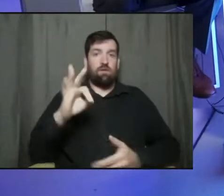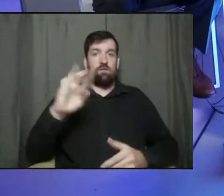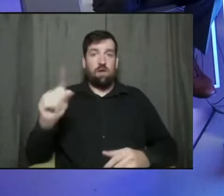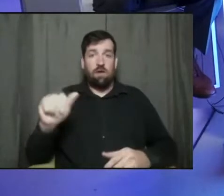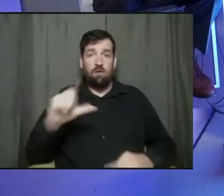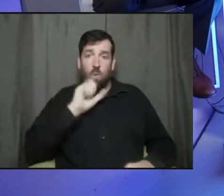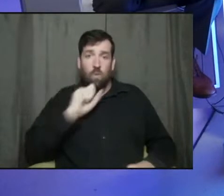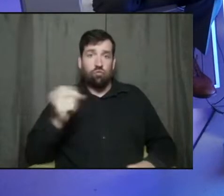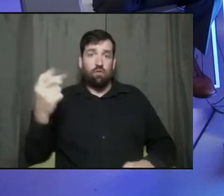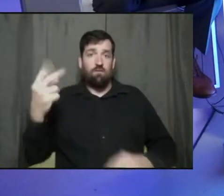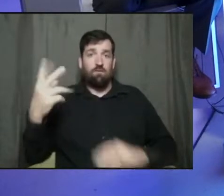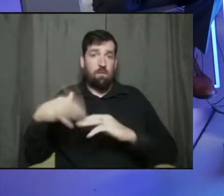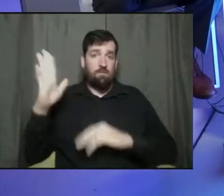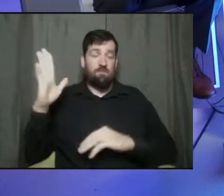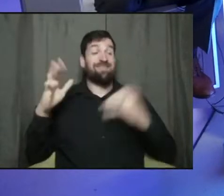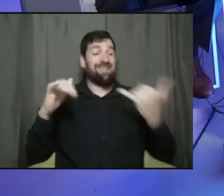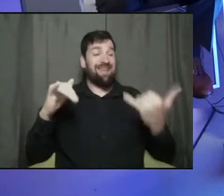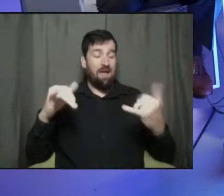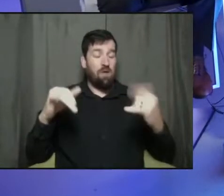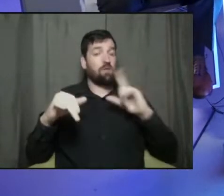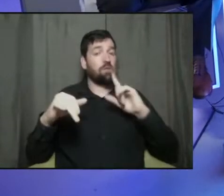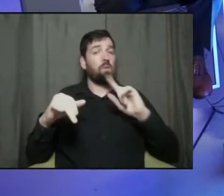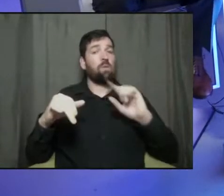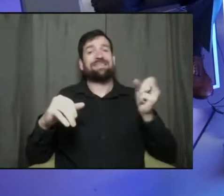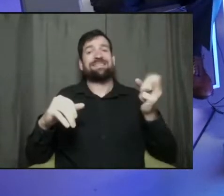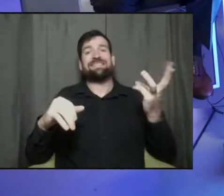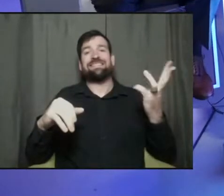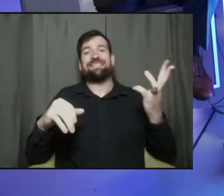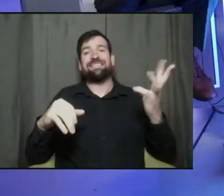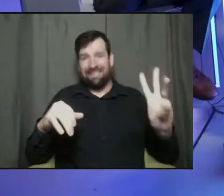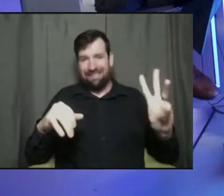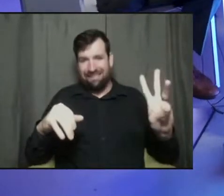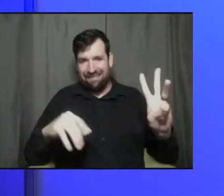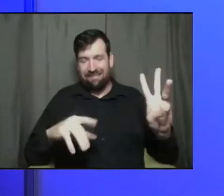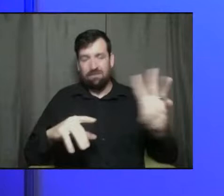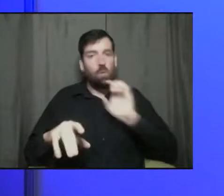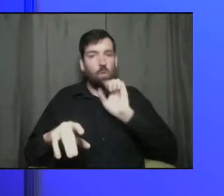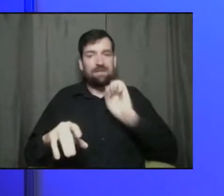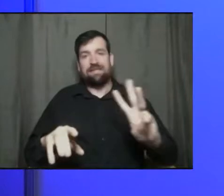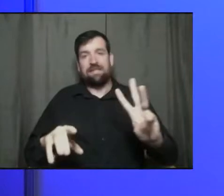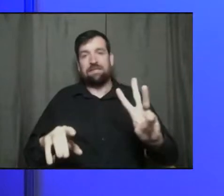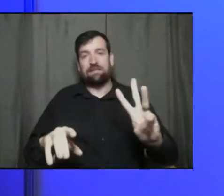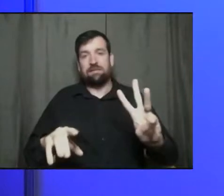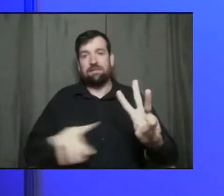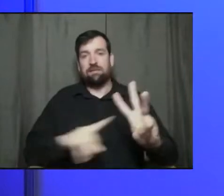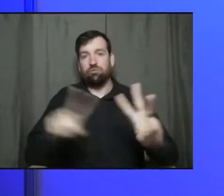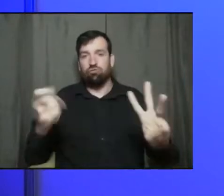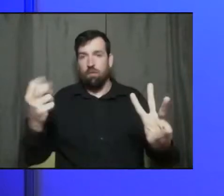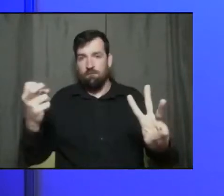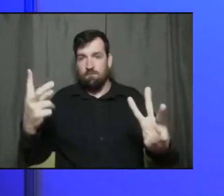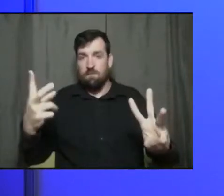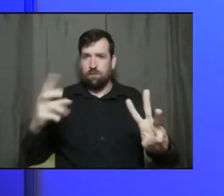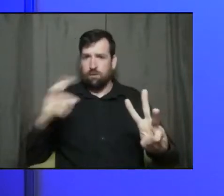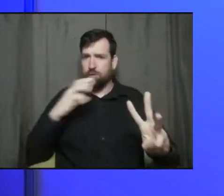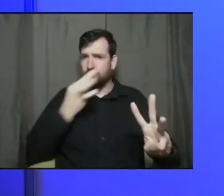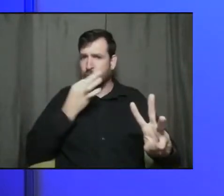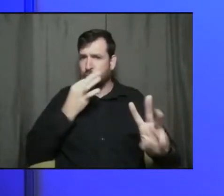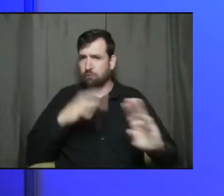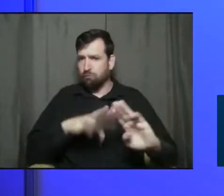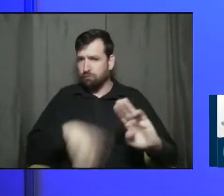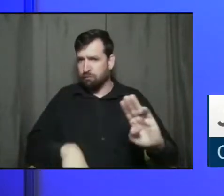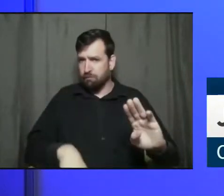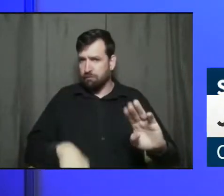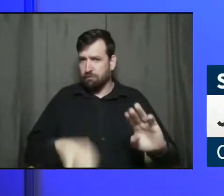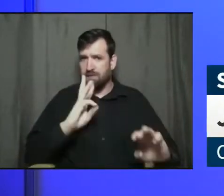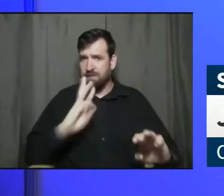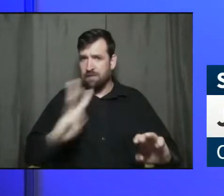it's down to 6 and 12. You think it's going to get below 6 anytime soon so we can get it to everybody? I do think that's likely. That